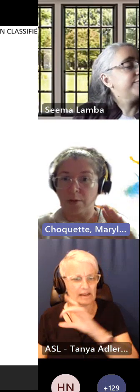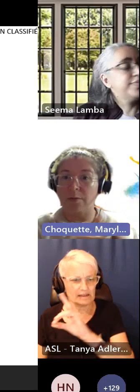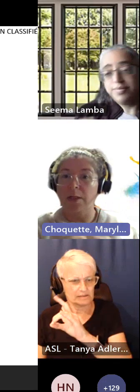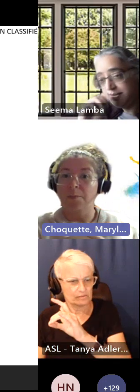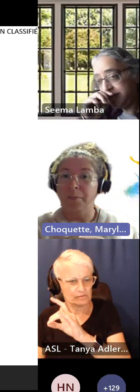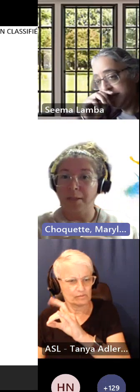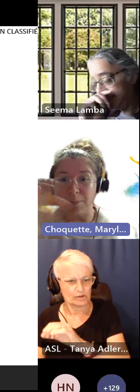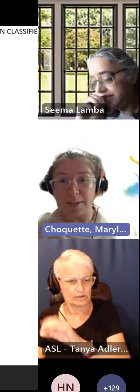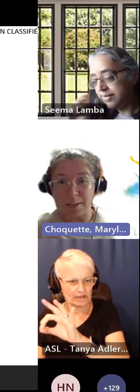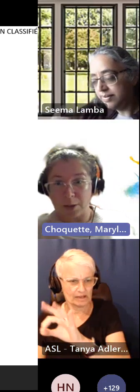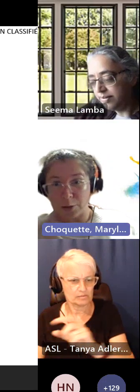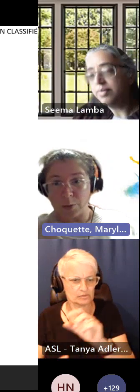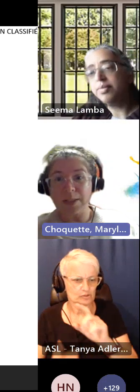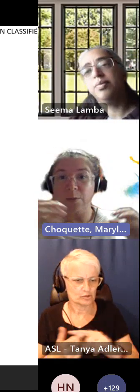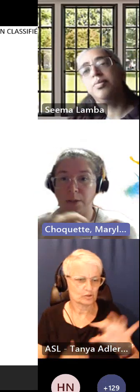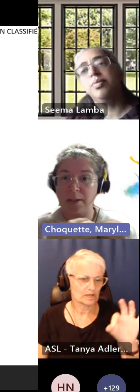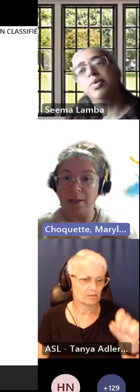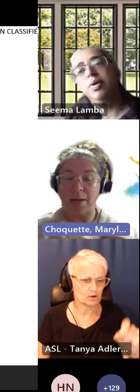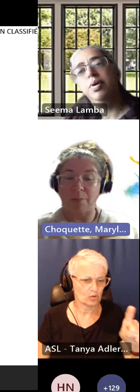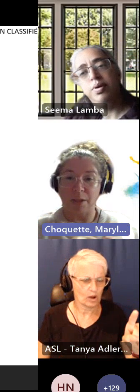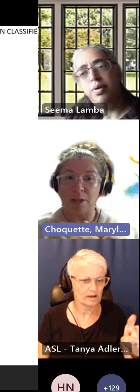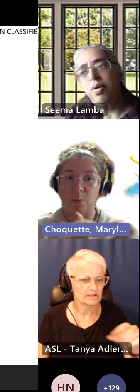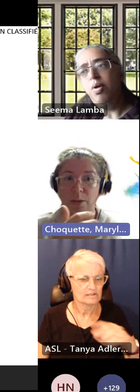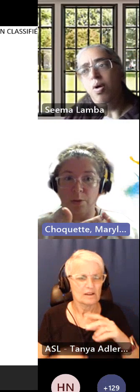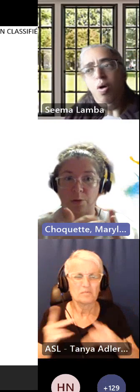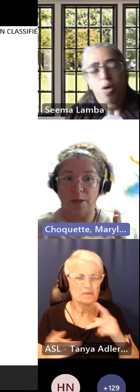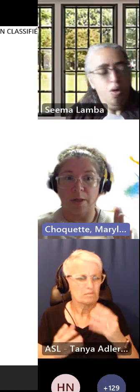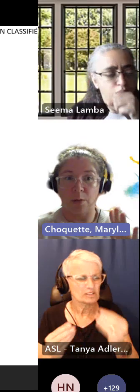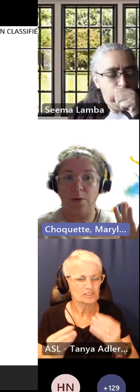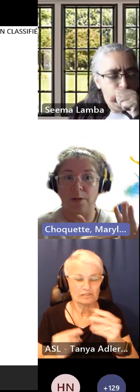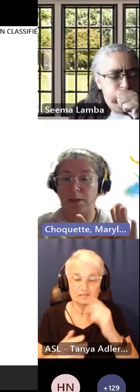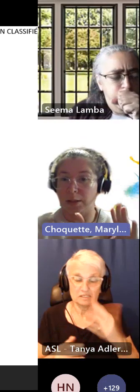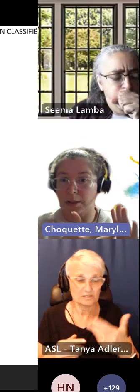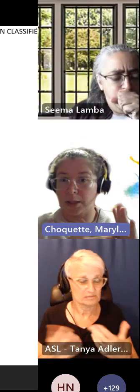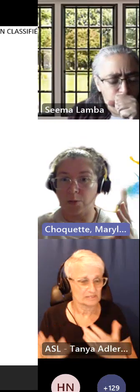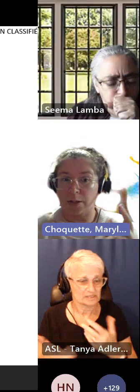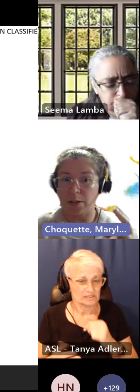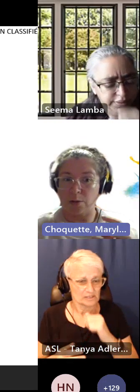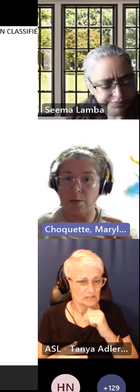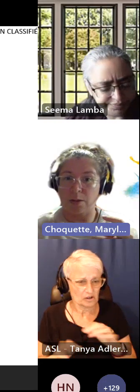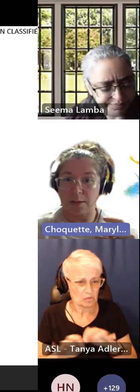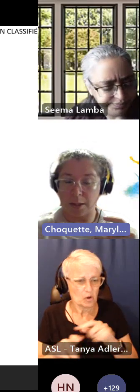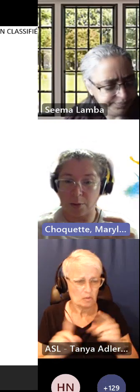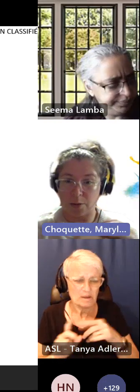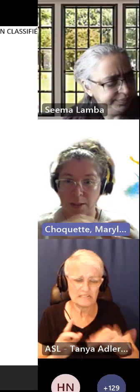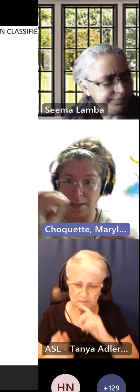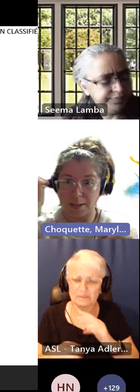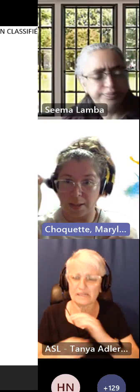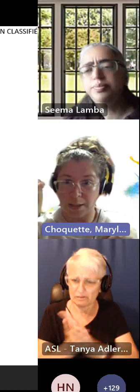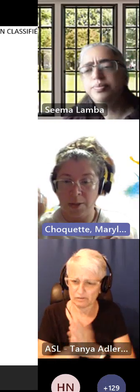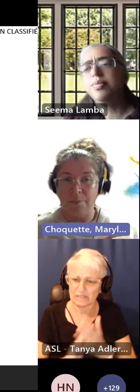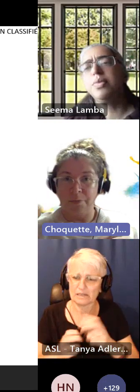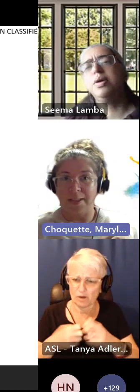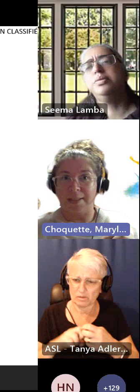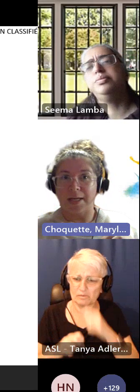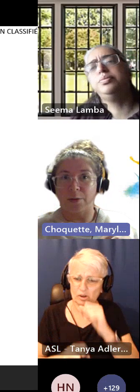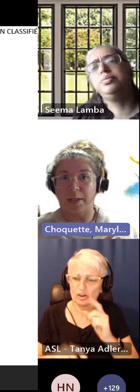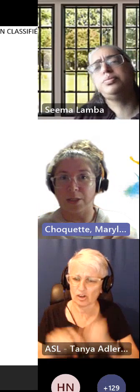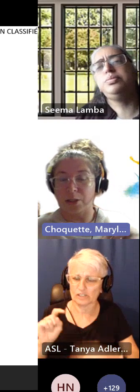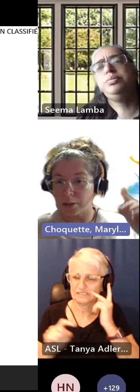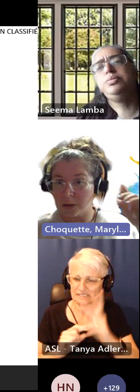of PeopleSoft seems innocuous. Really, in application when you're creating goals is an actual issue because now you're not seeing